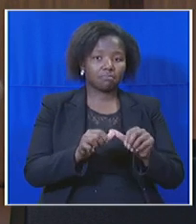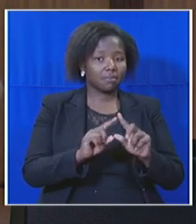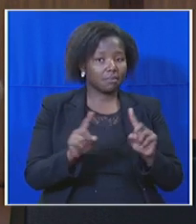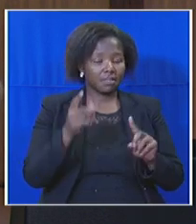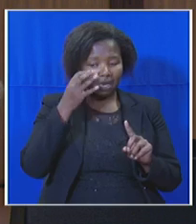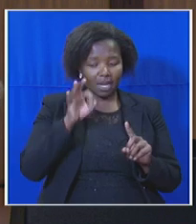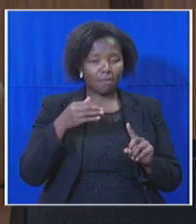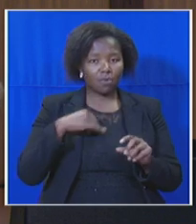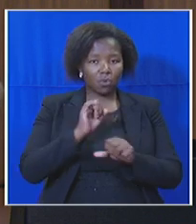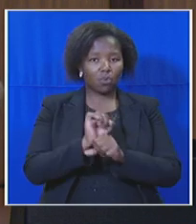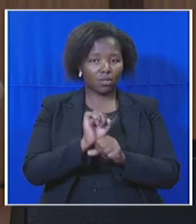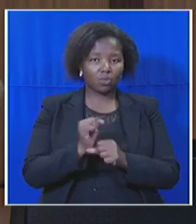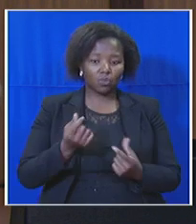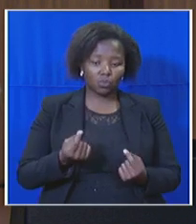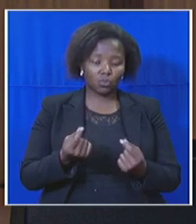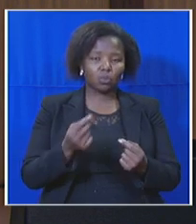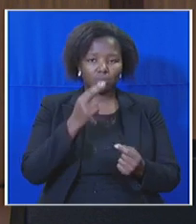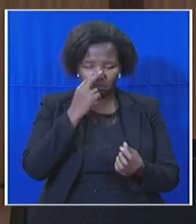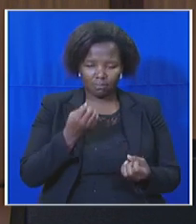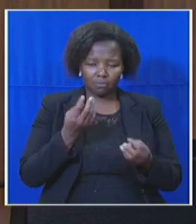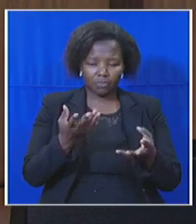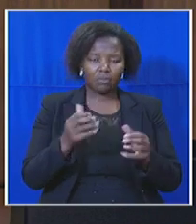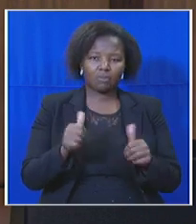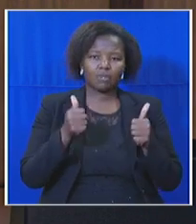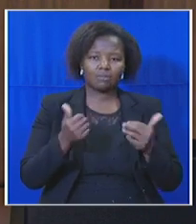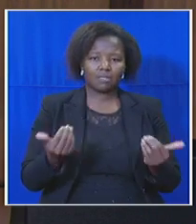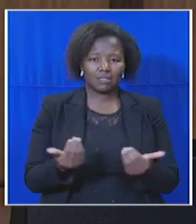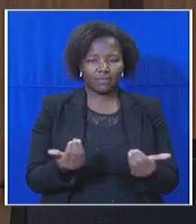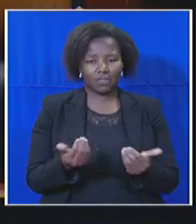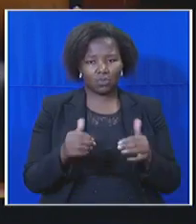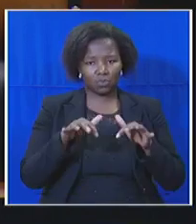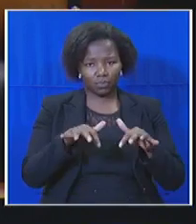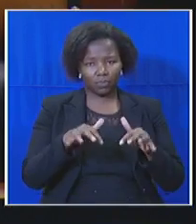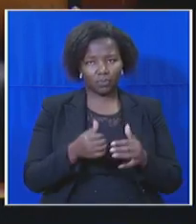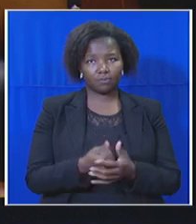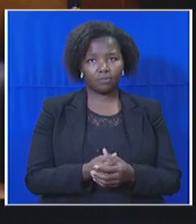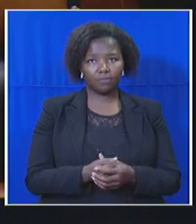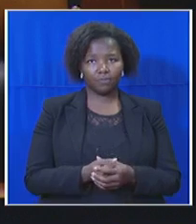to deliver quality services to citizens. I thank you.